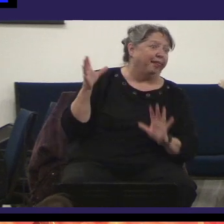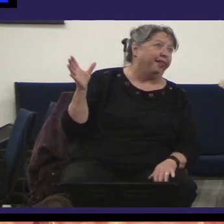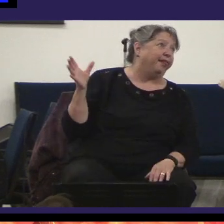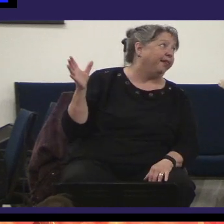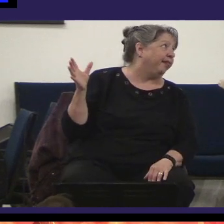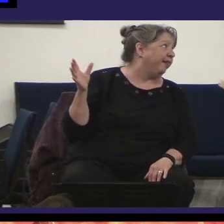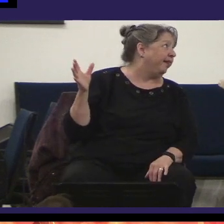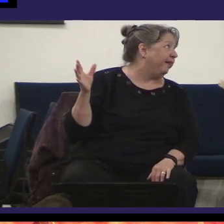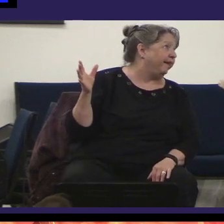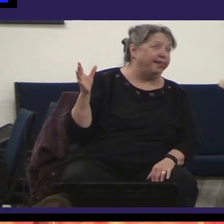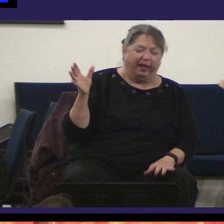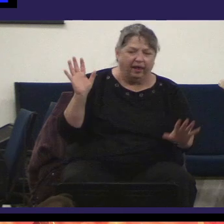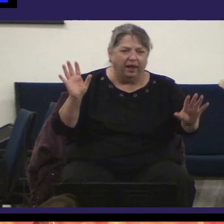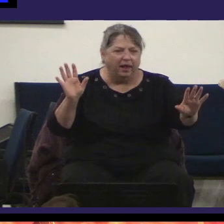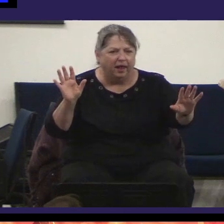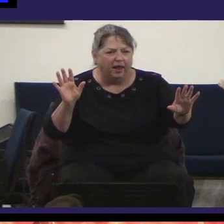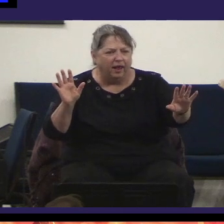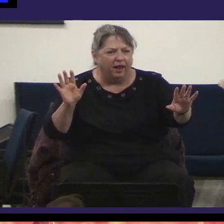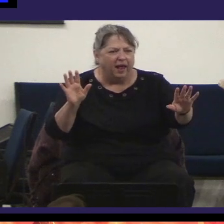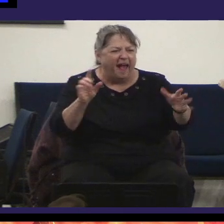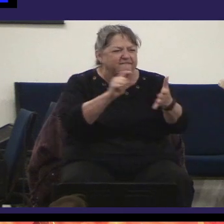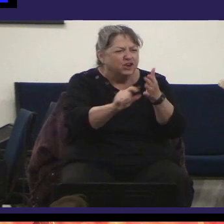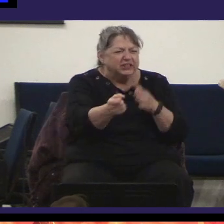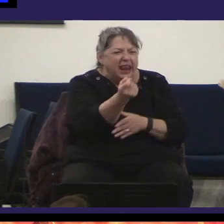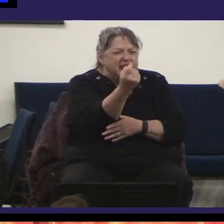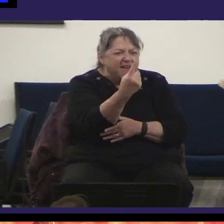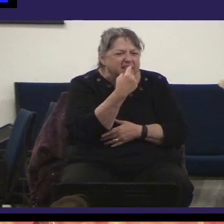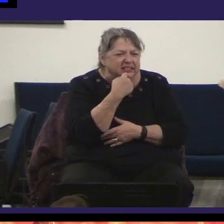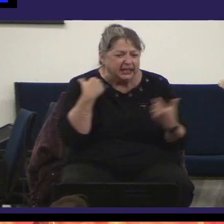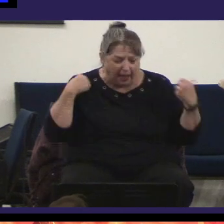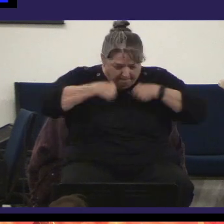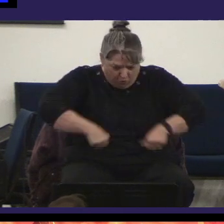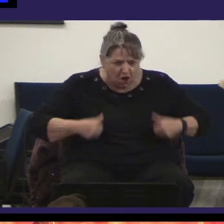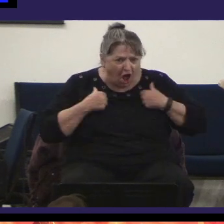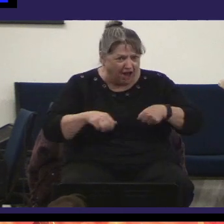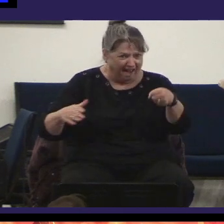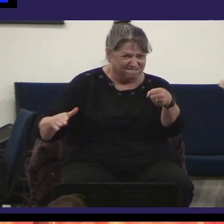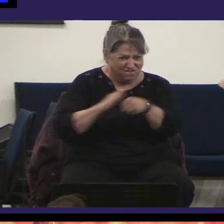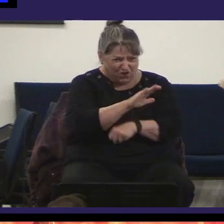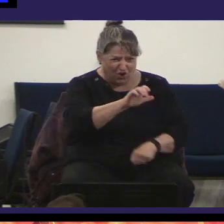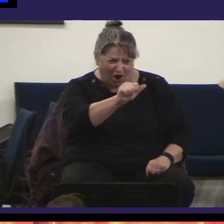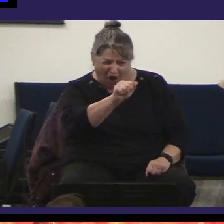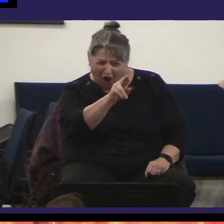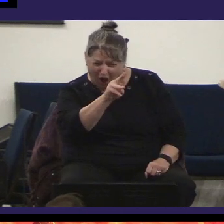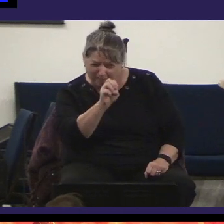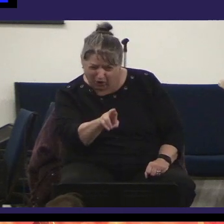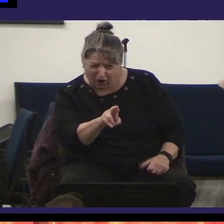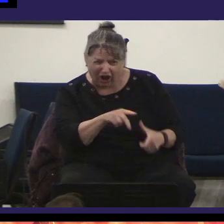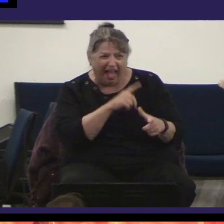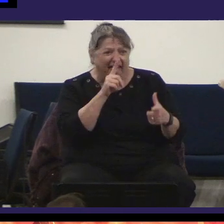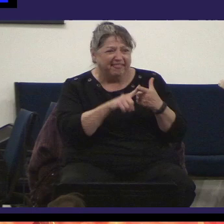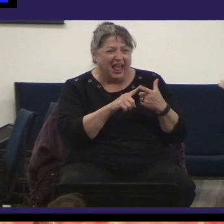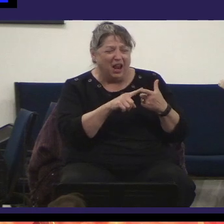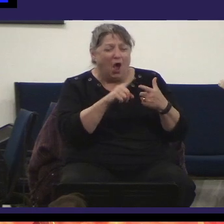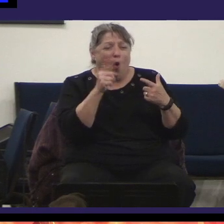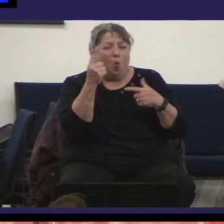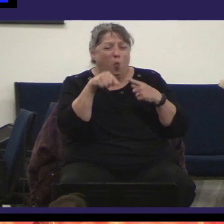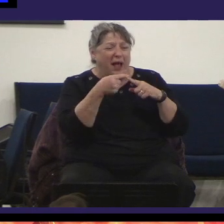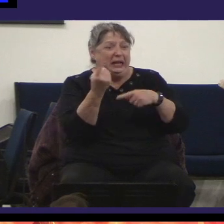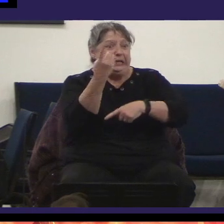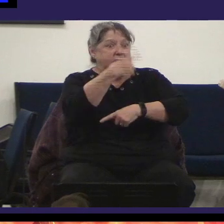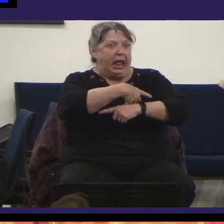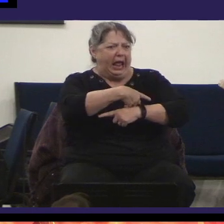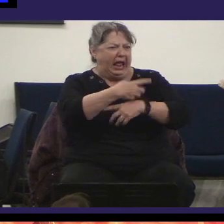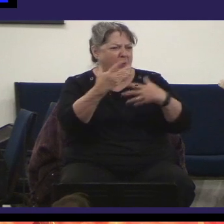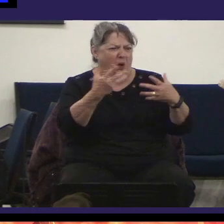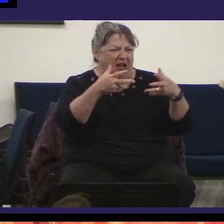says, put on the full armor of God so that when the day of evil comes, and that's our memory verse for this month,